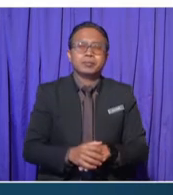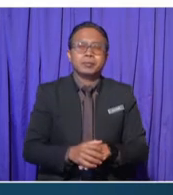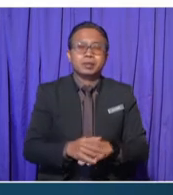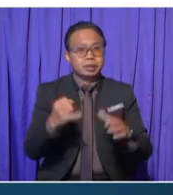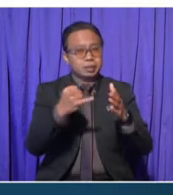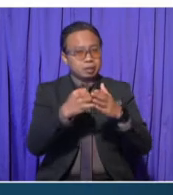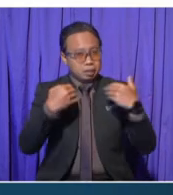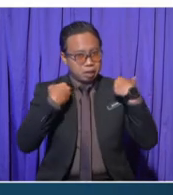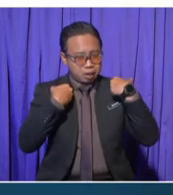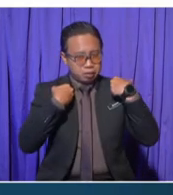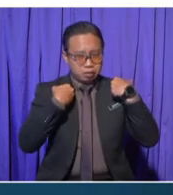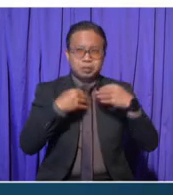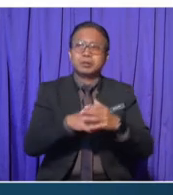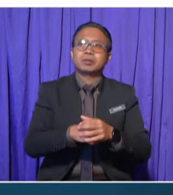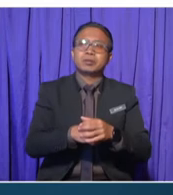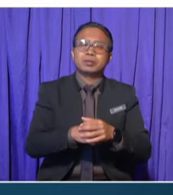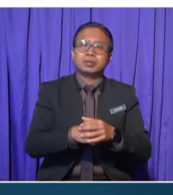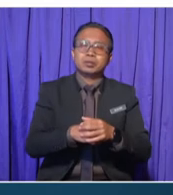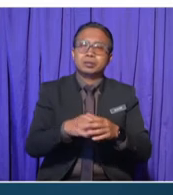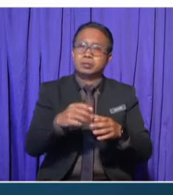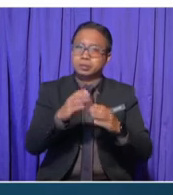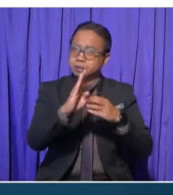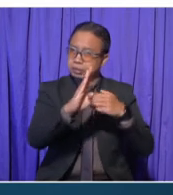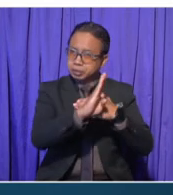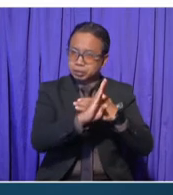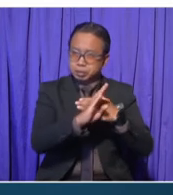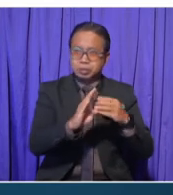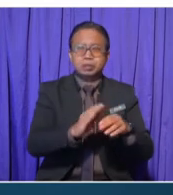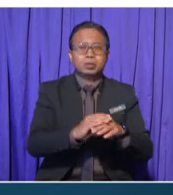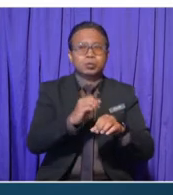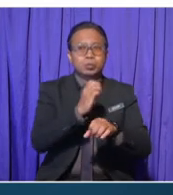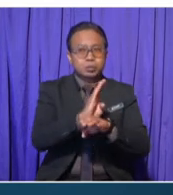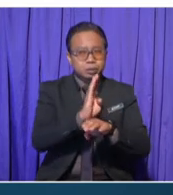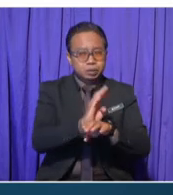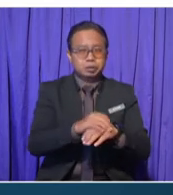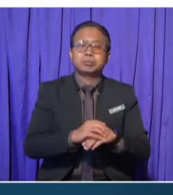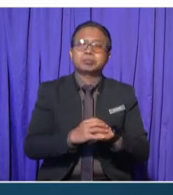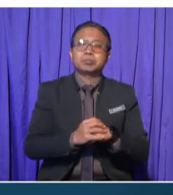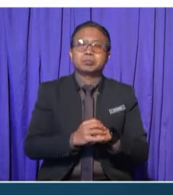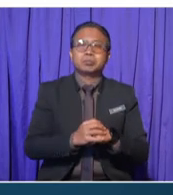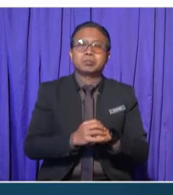It has metal strips with linear measurement markings.